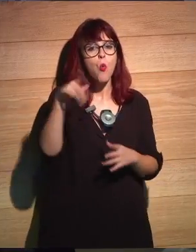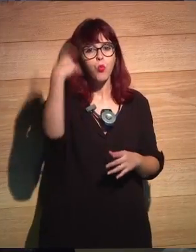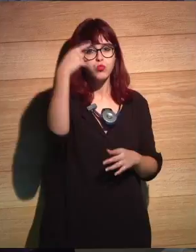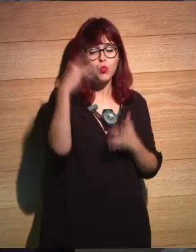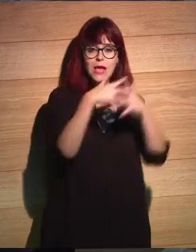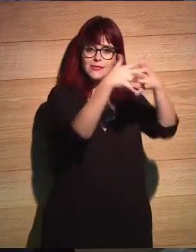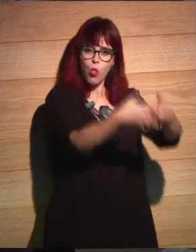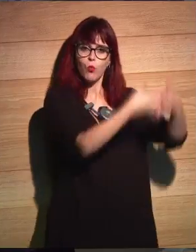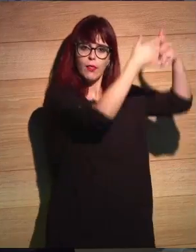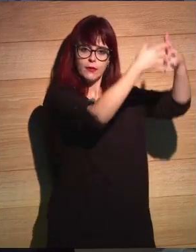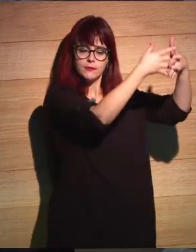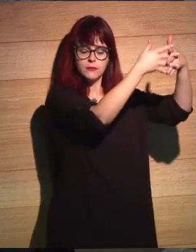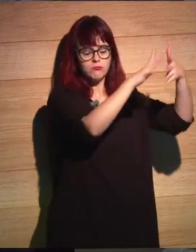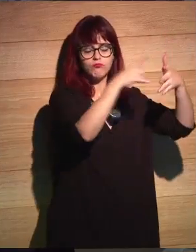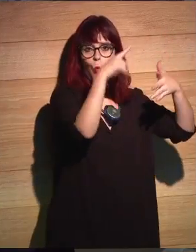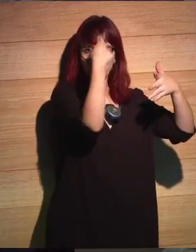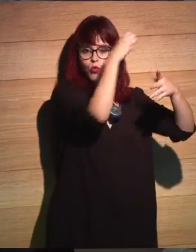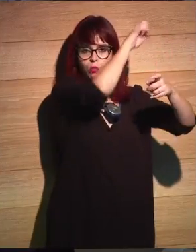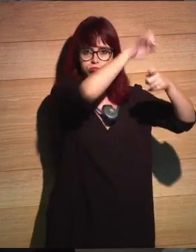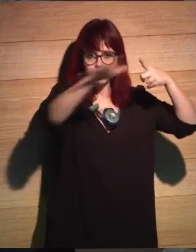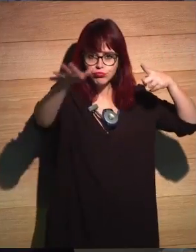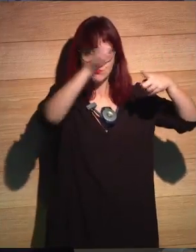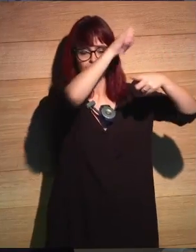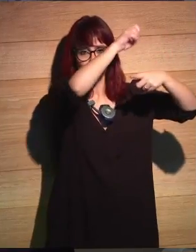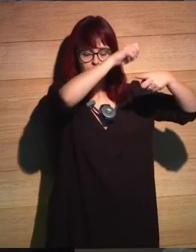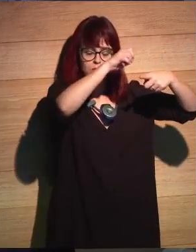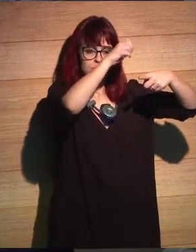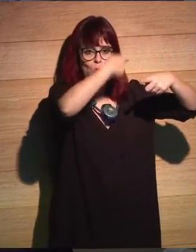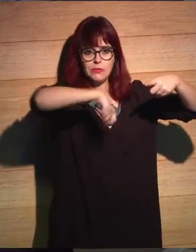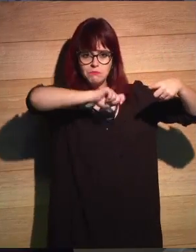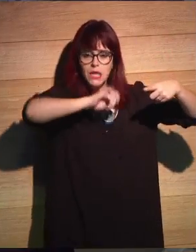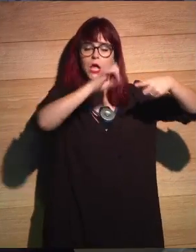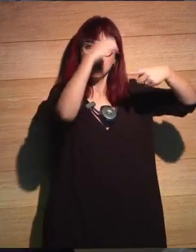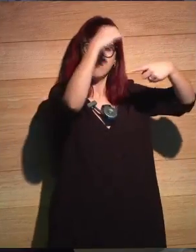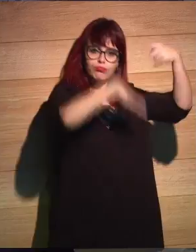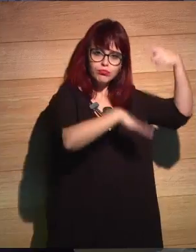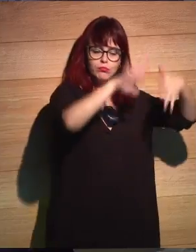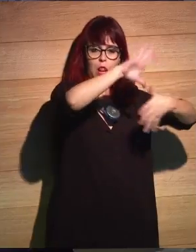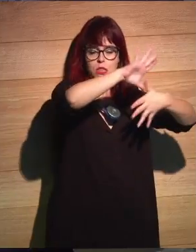that massive presence of the American